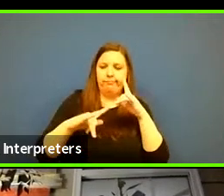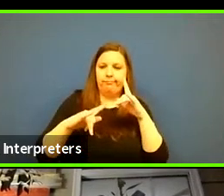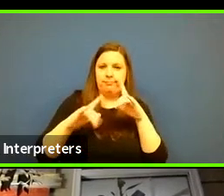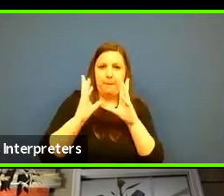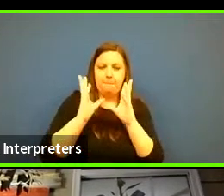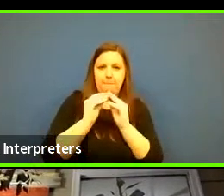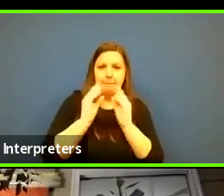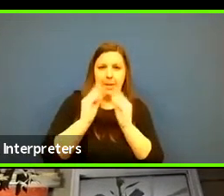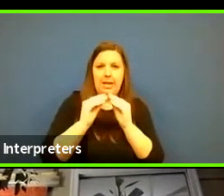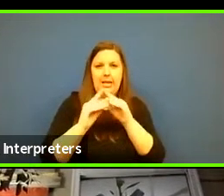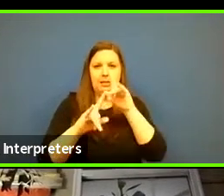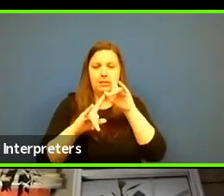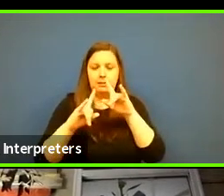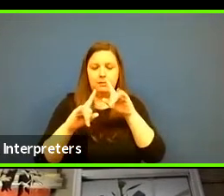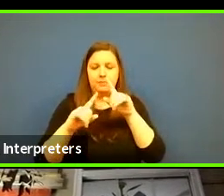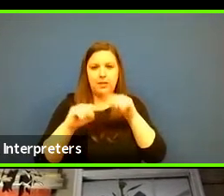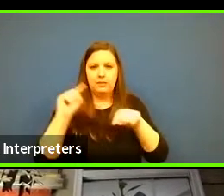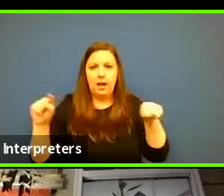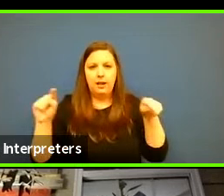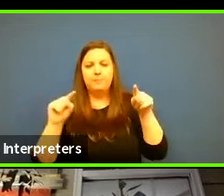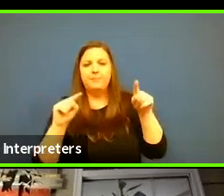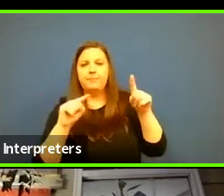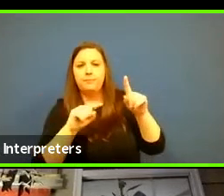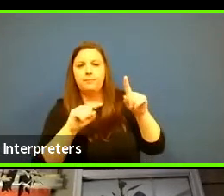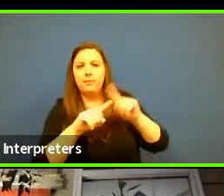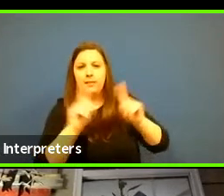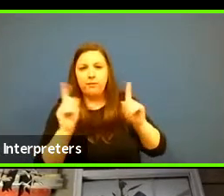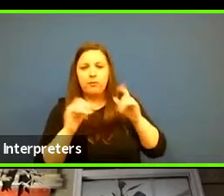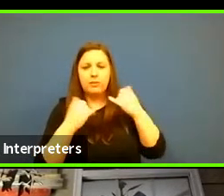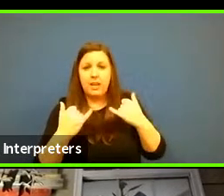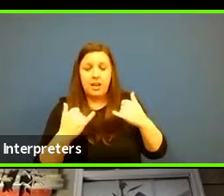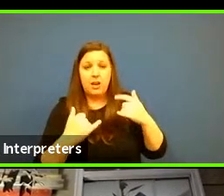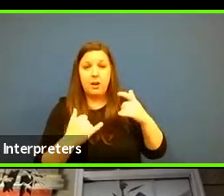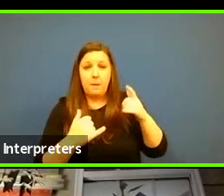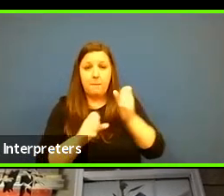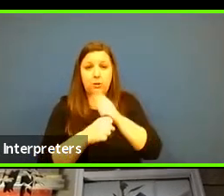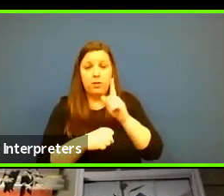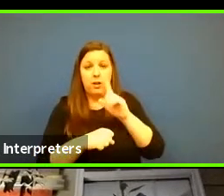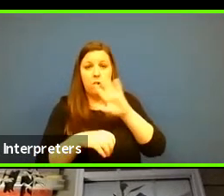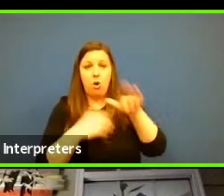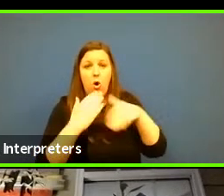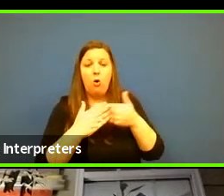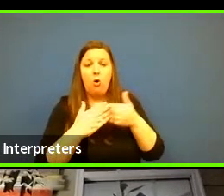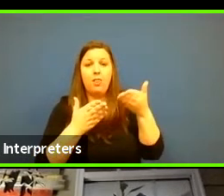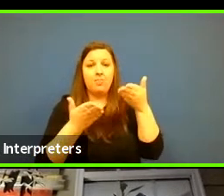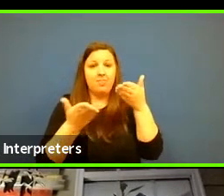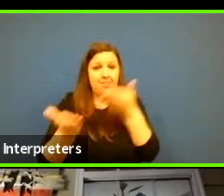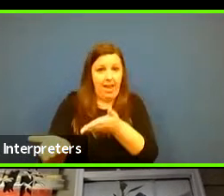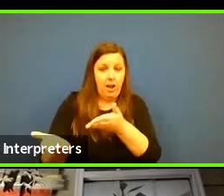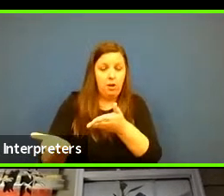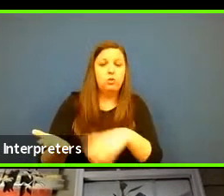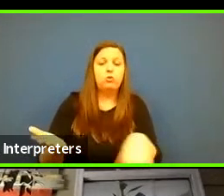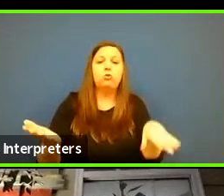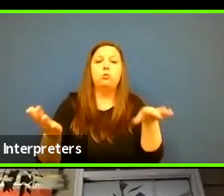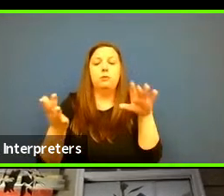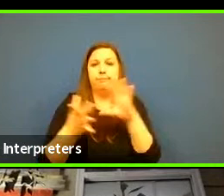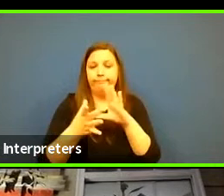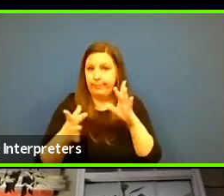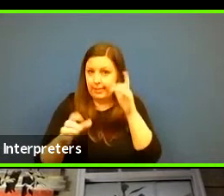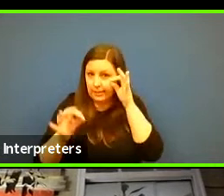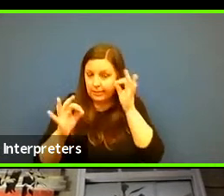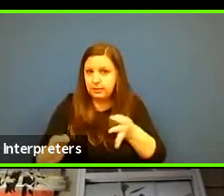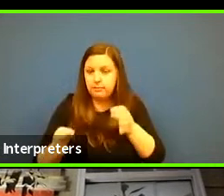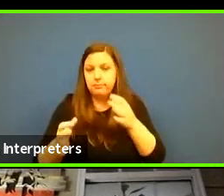present to weigh in on this decision, or? I think so. I think that's the simplest way. If we'll be meeting